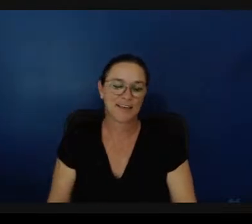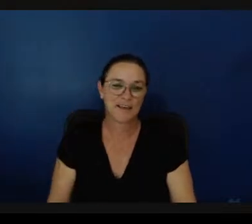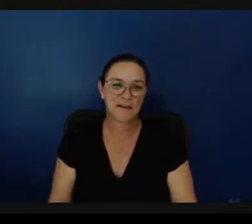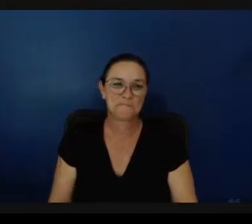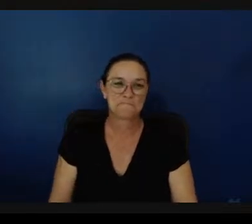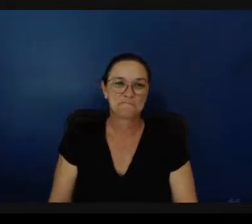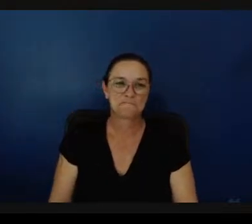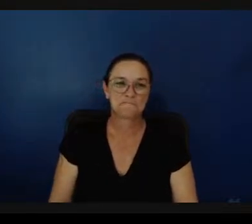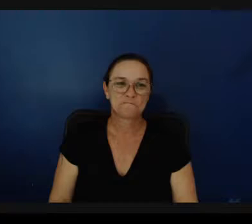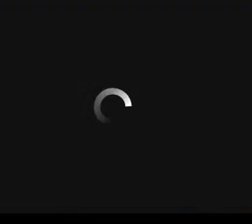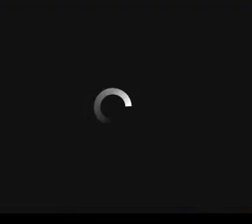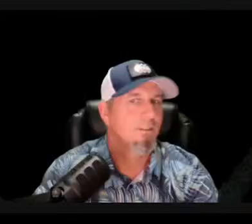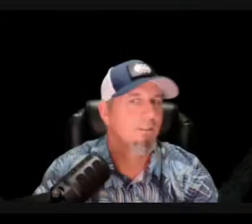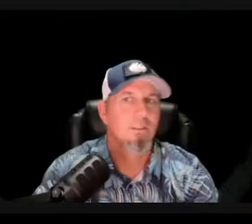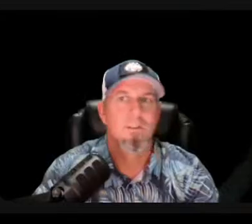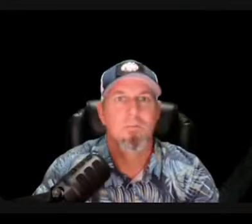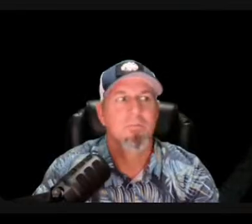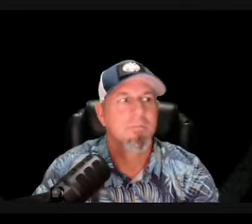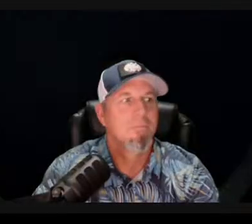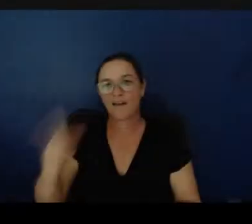We go ahead and get Lou in here.